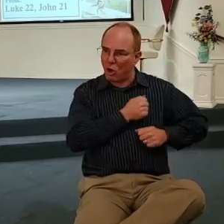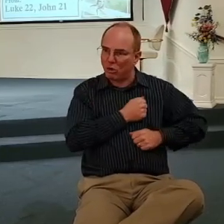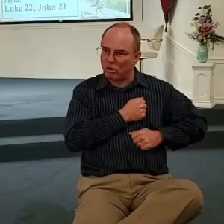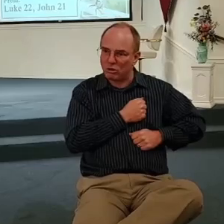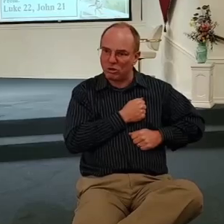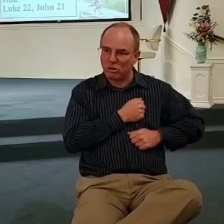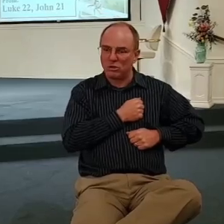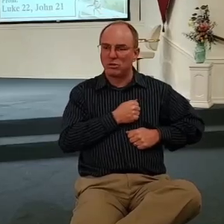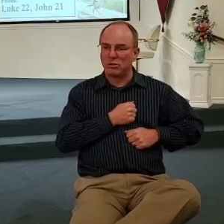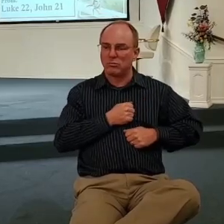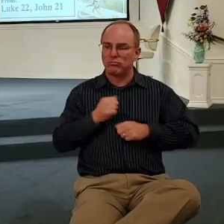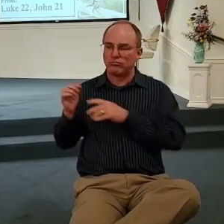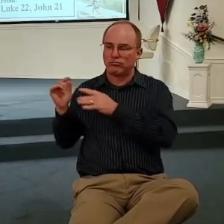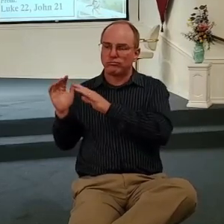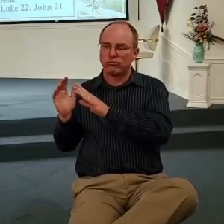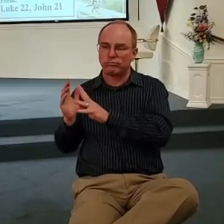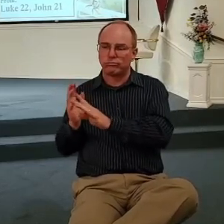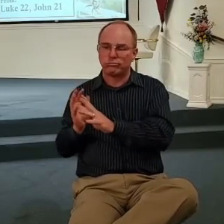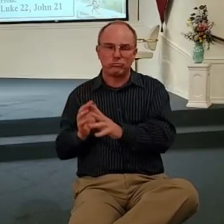Jesus.